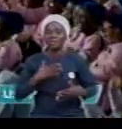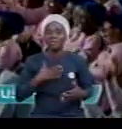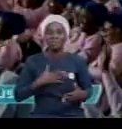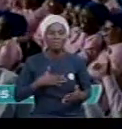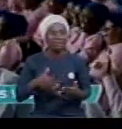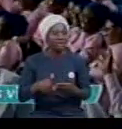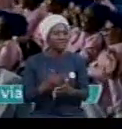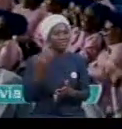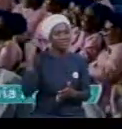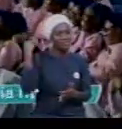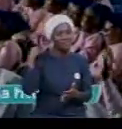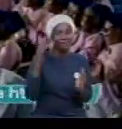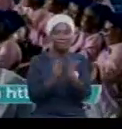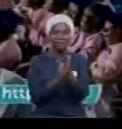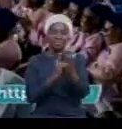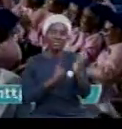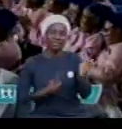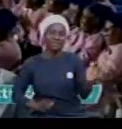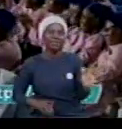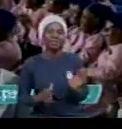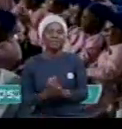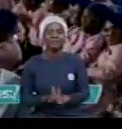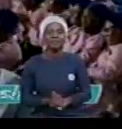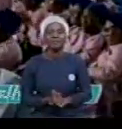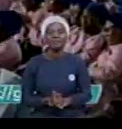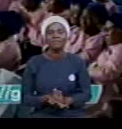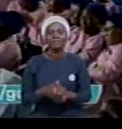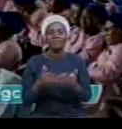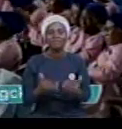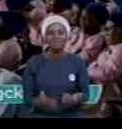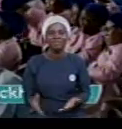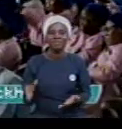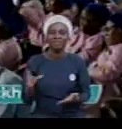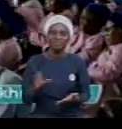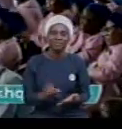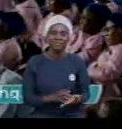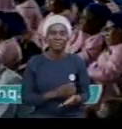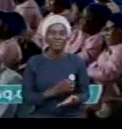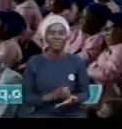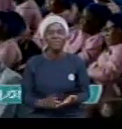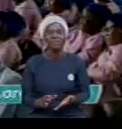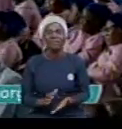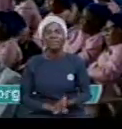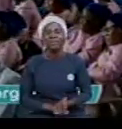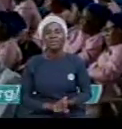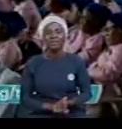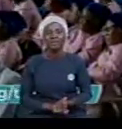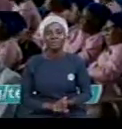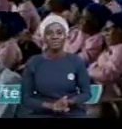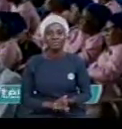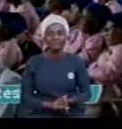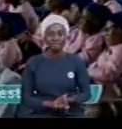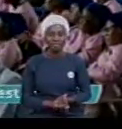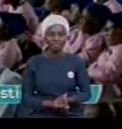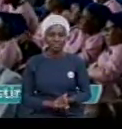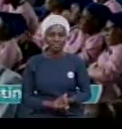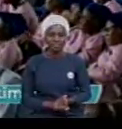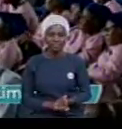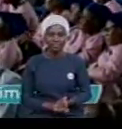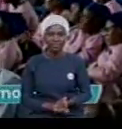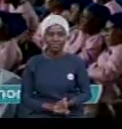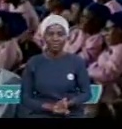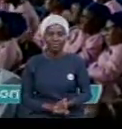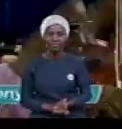Lord. Let's hear the orchestra and let's rejoice together in the Lord and praise Him. The orchestra, please. There are still